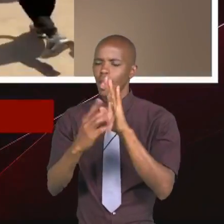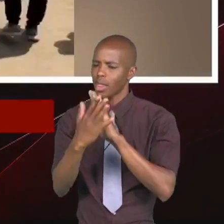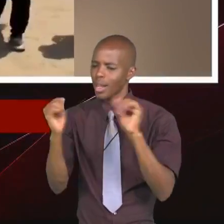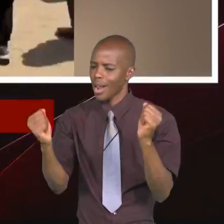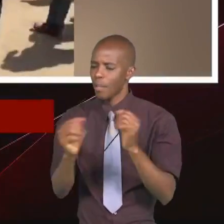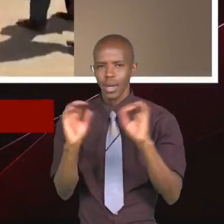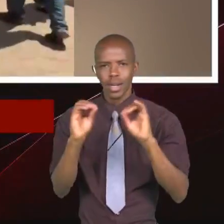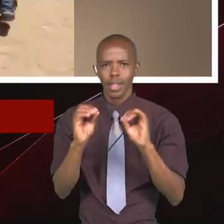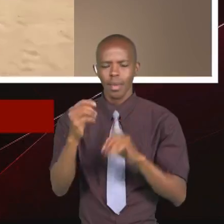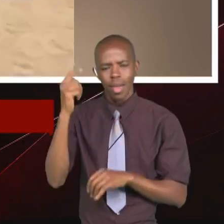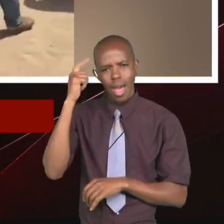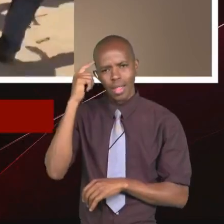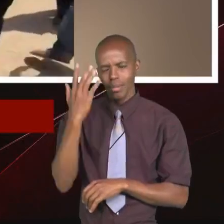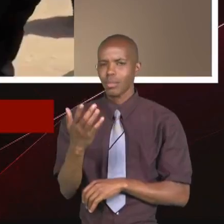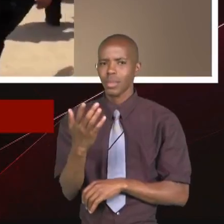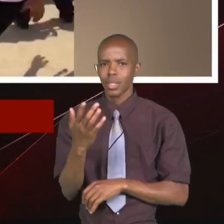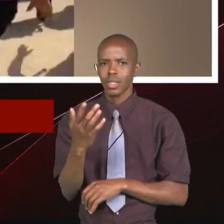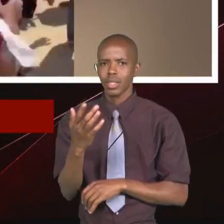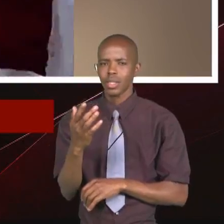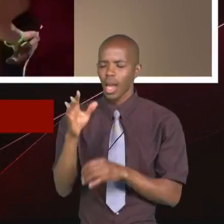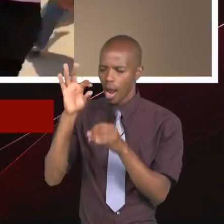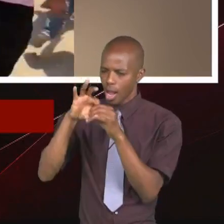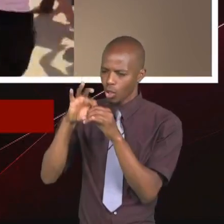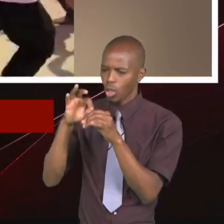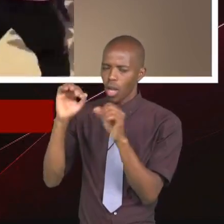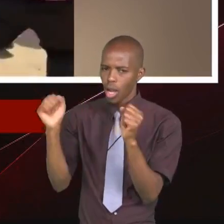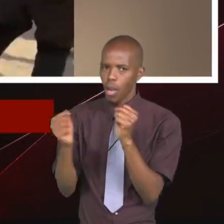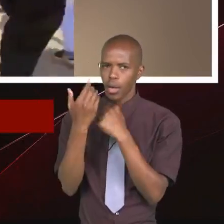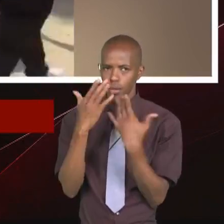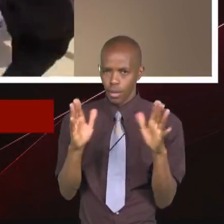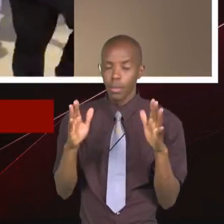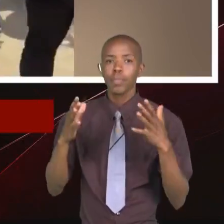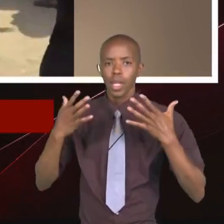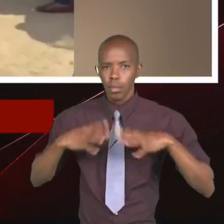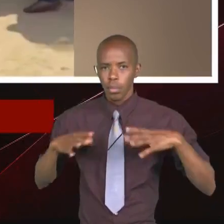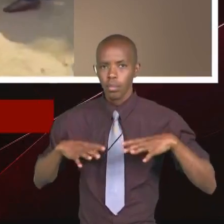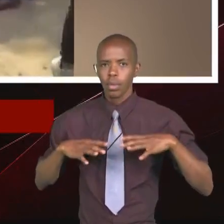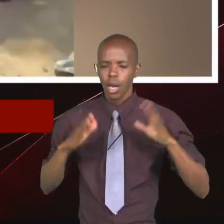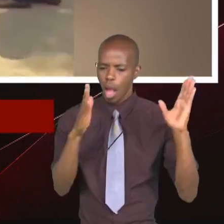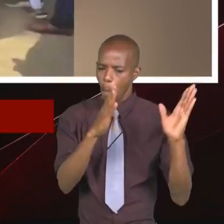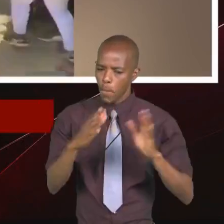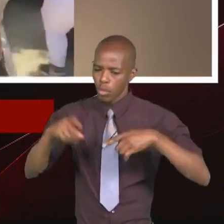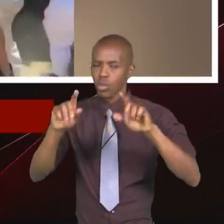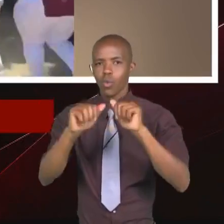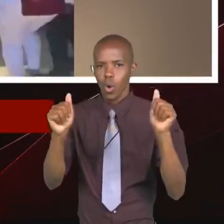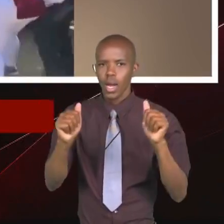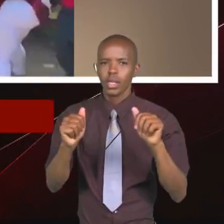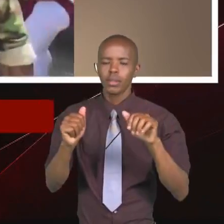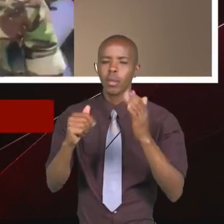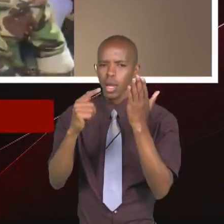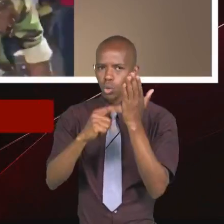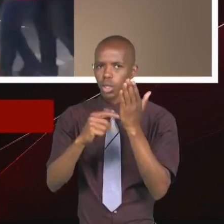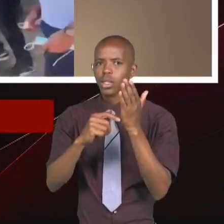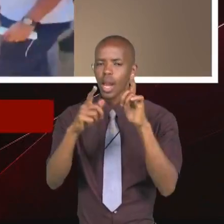you know. So I think let's just take it as it is. It was a by-election. Kuna people who prepared themselves, as they say in Kiswahili,